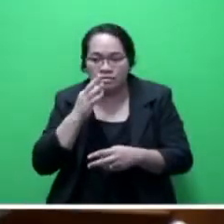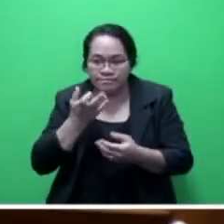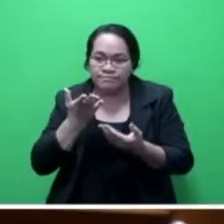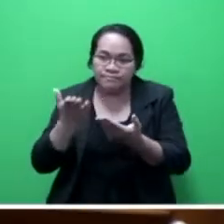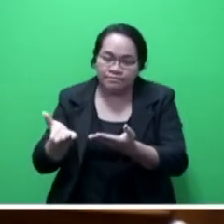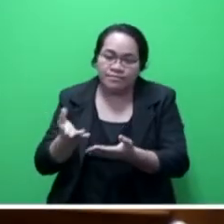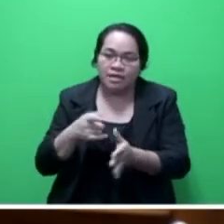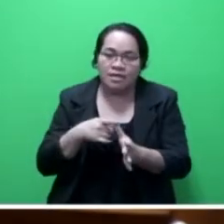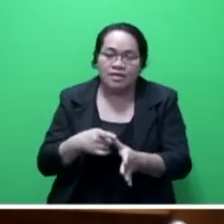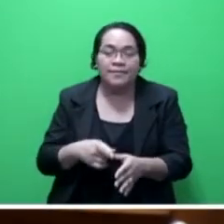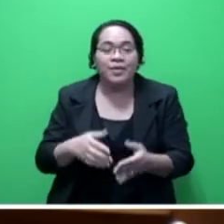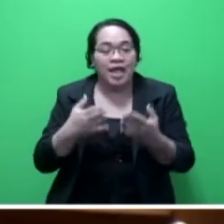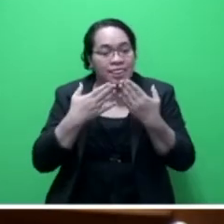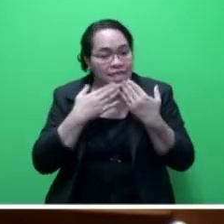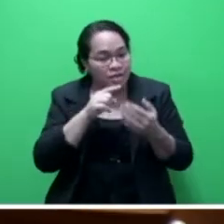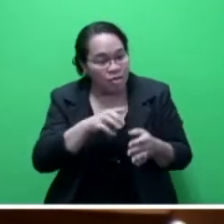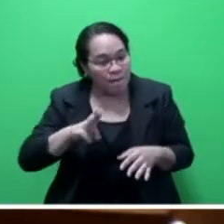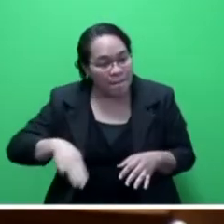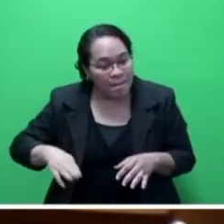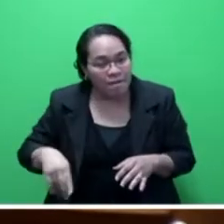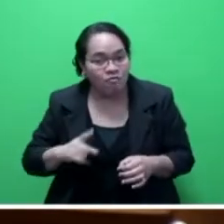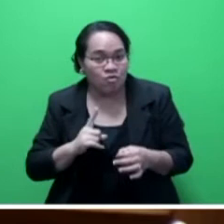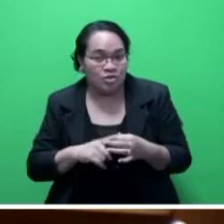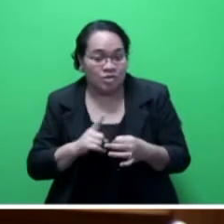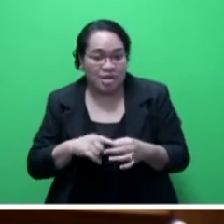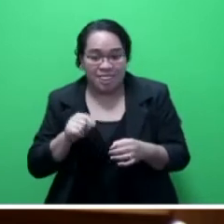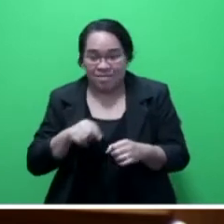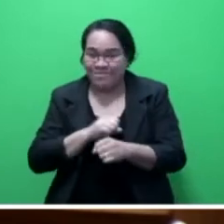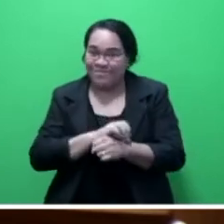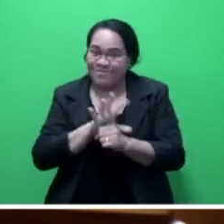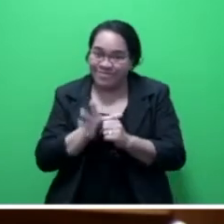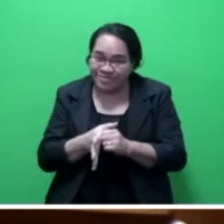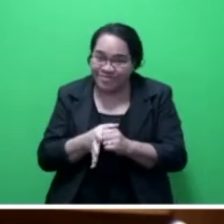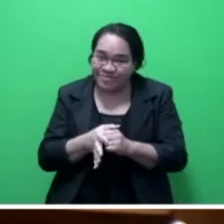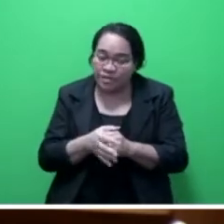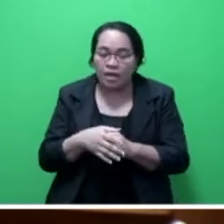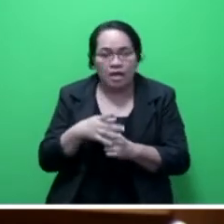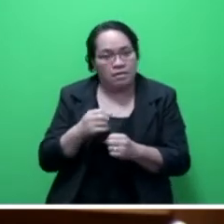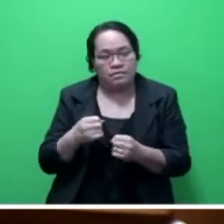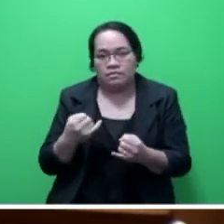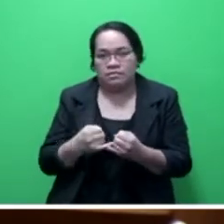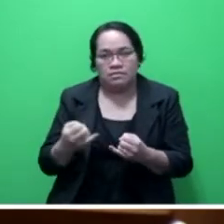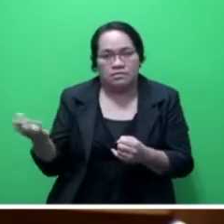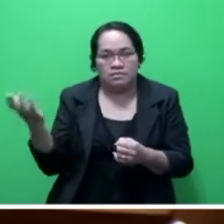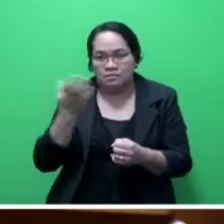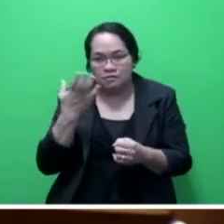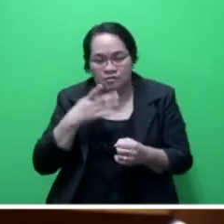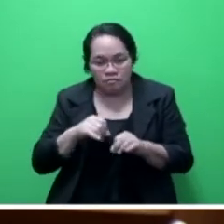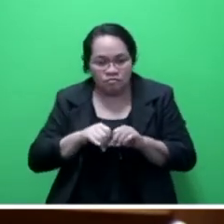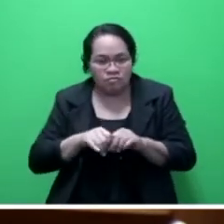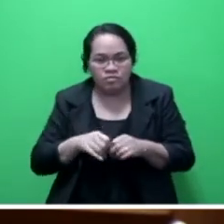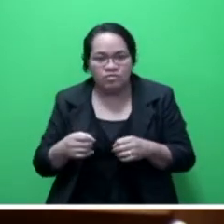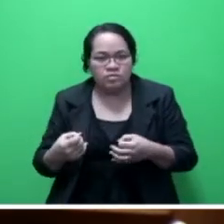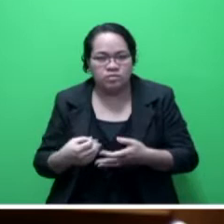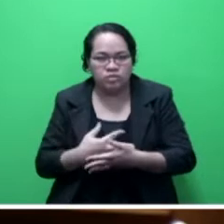Thank you, Mr. Speaker, sir. I thank the honourable member for the question. Mr. Speaker, sir, the pandemic has a significant impact on the shipping industry